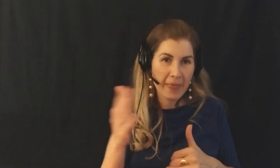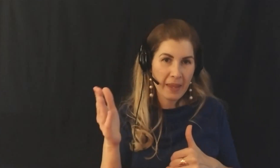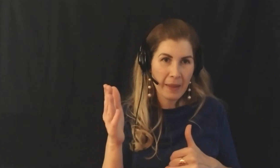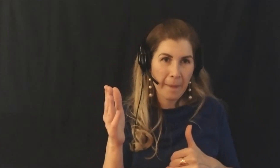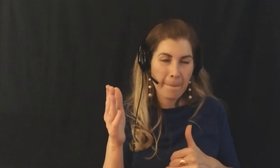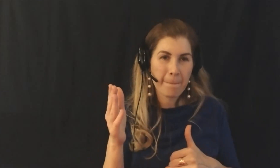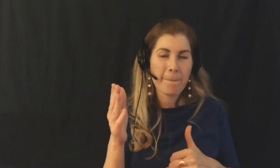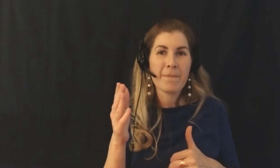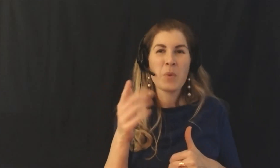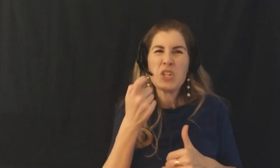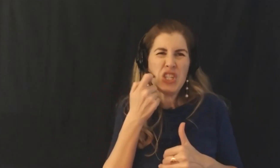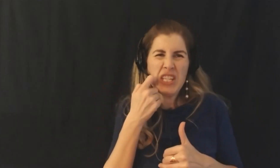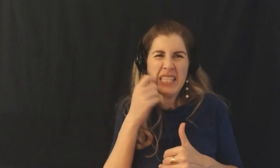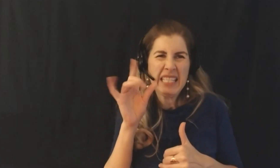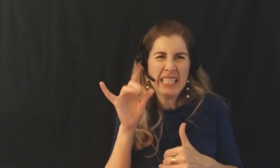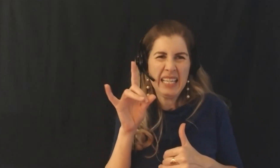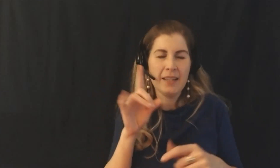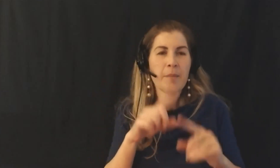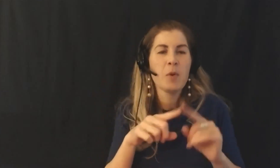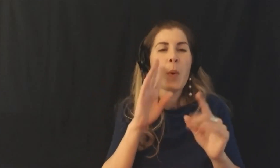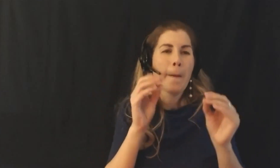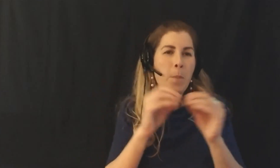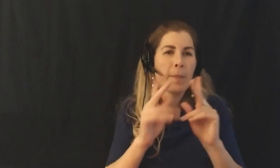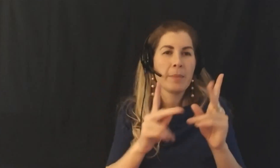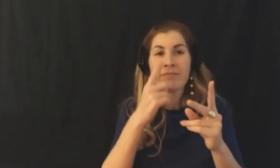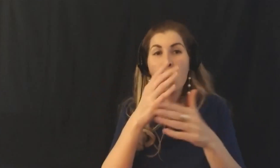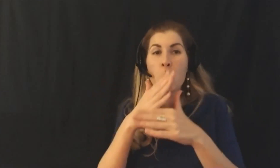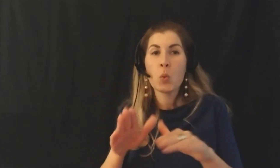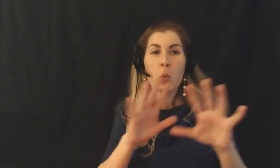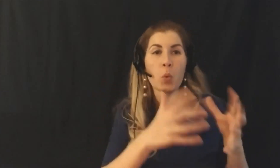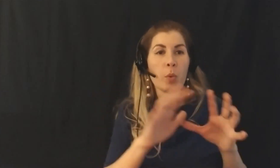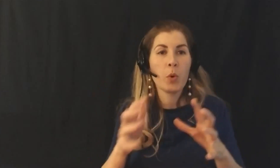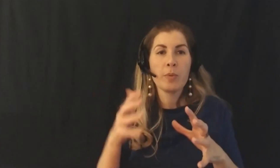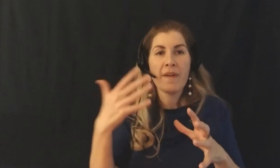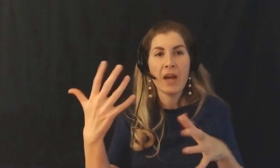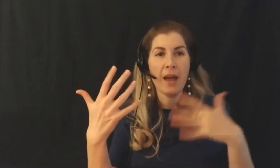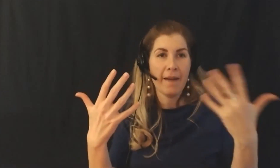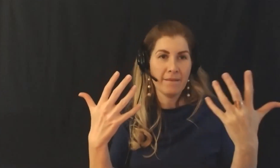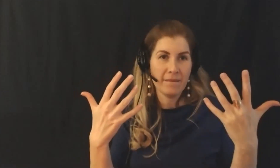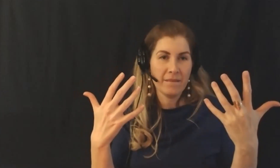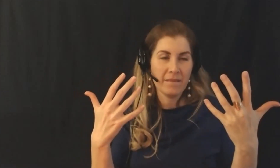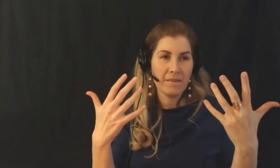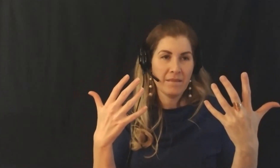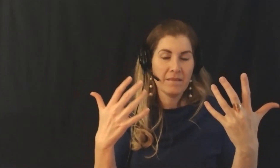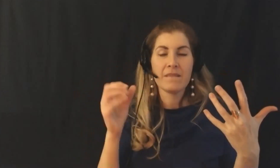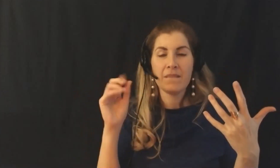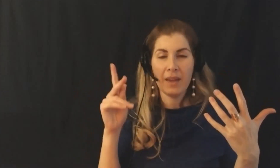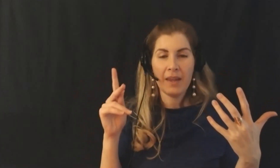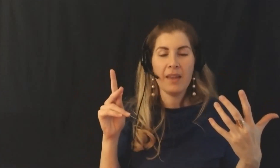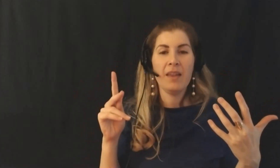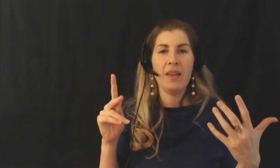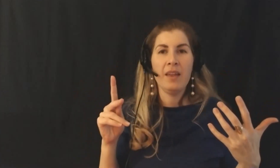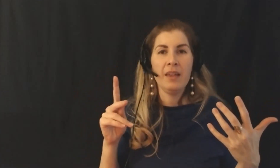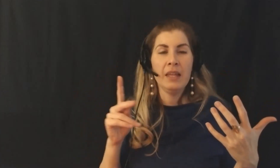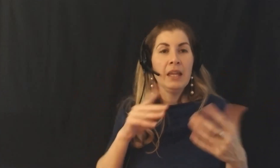you'll obviously have more people. Susan, let's do groups of 5. Okay. And in